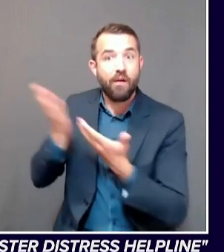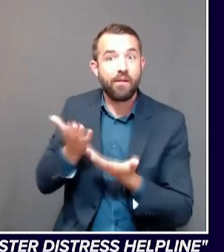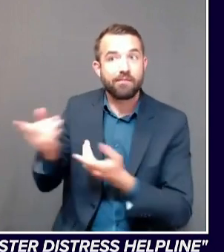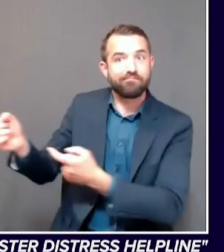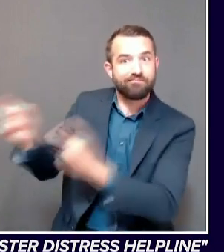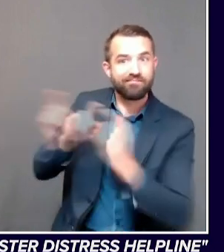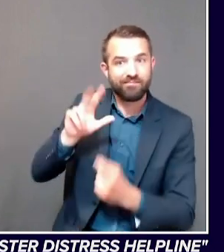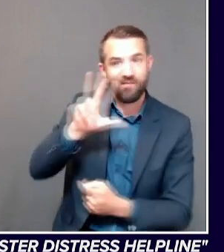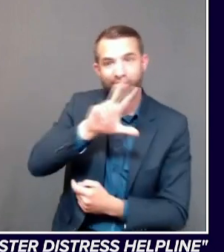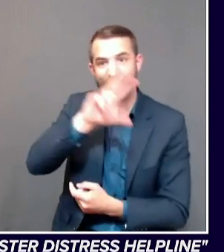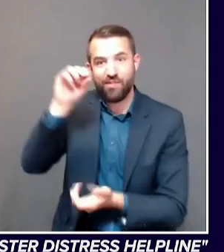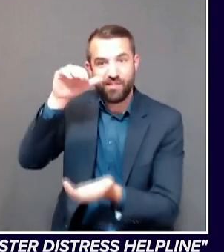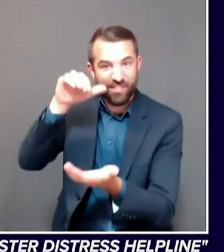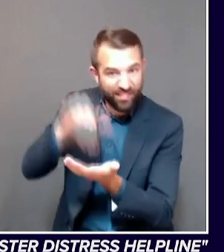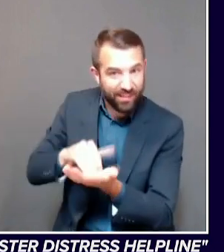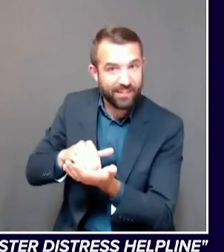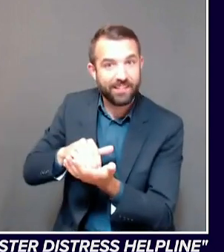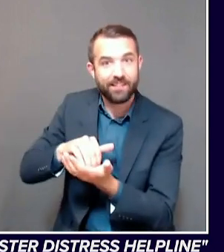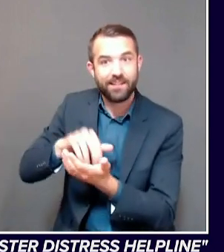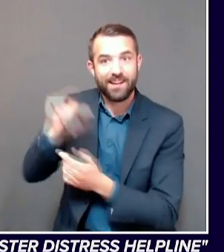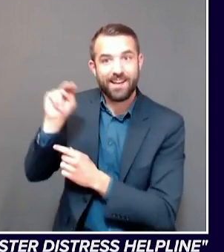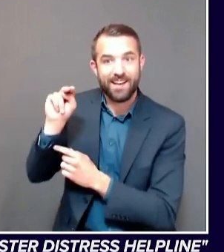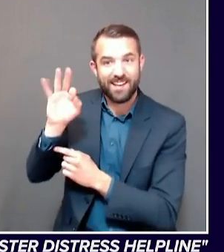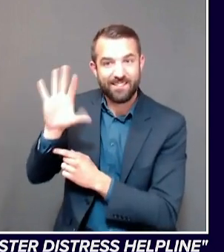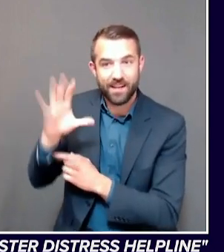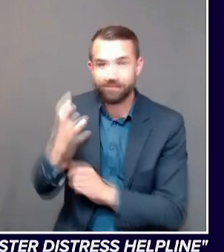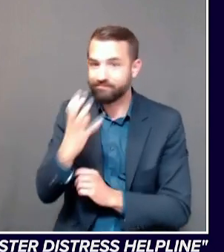30,000 N95 masks.